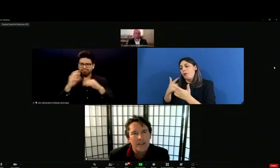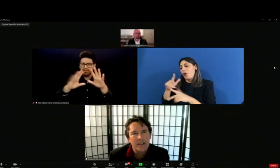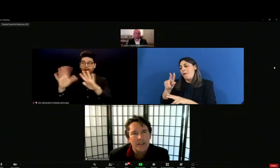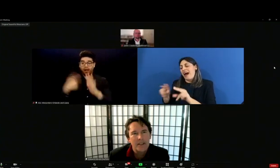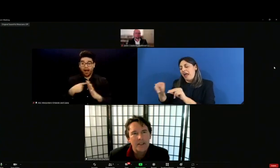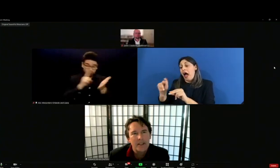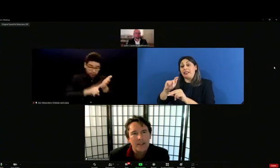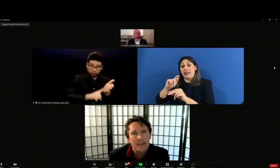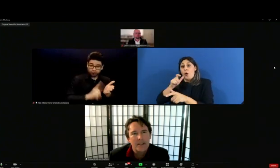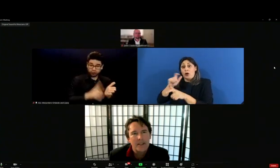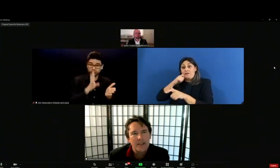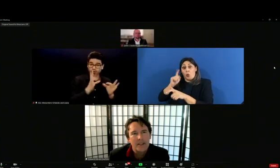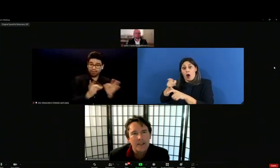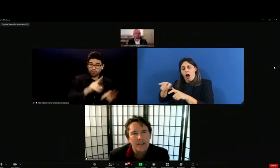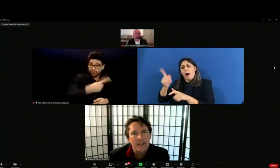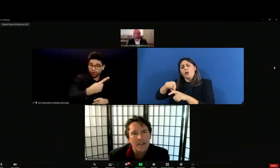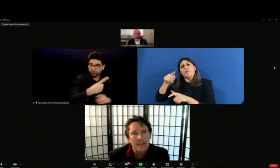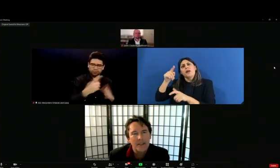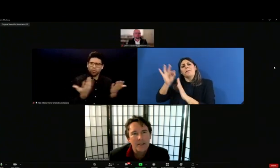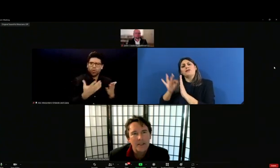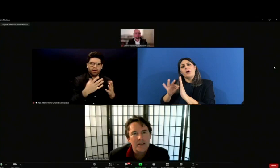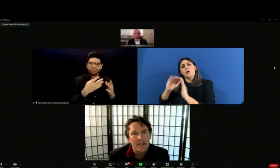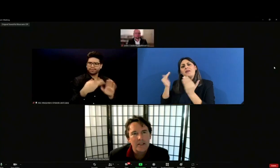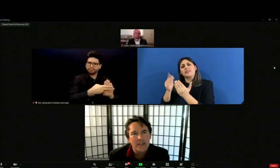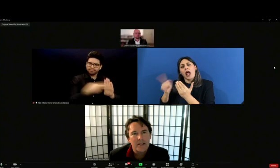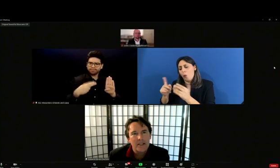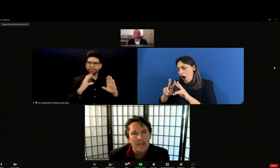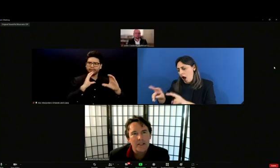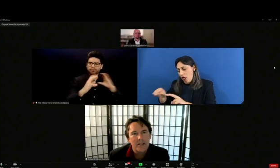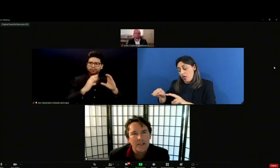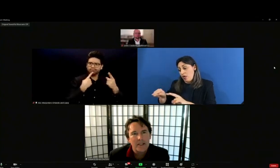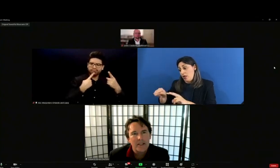in spoken languages and looked what are these universal principles,